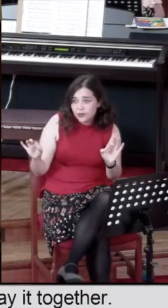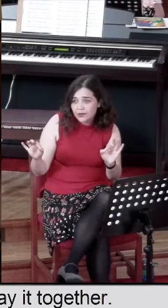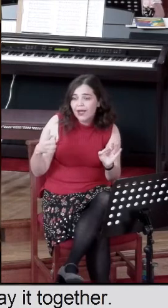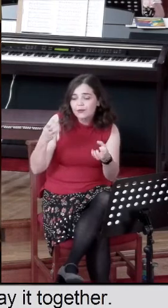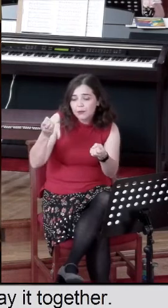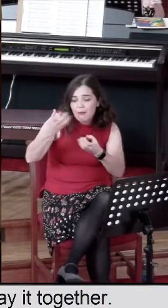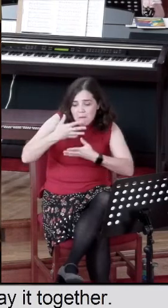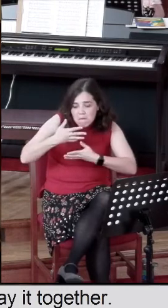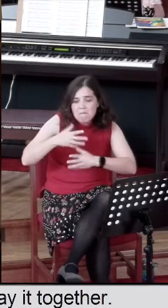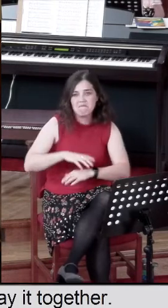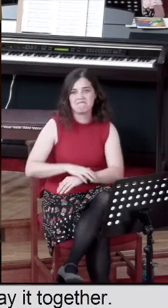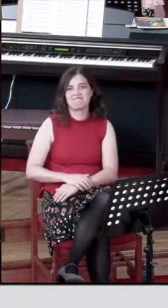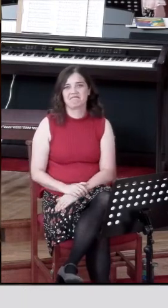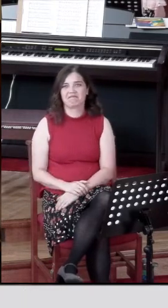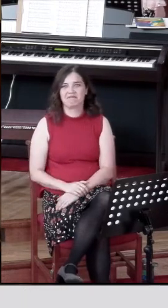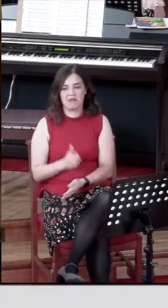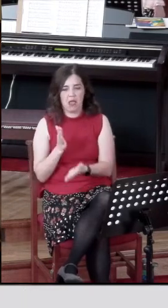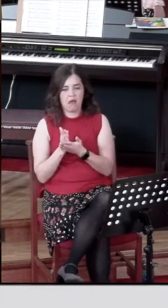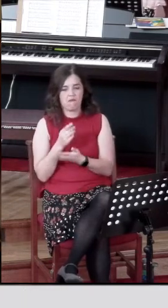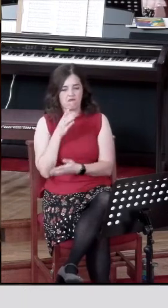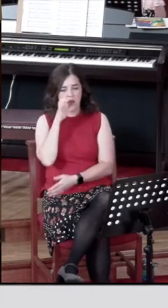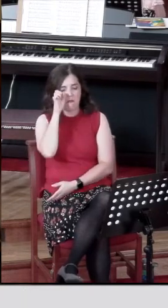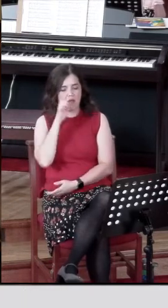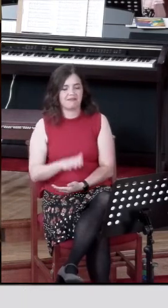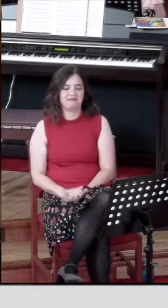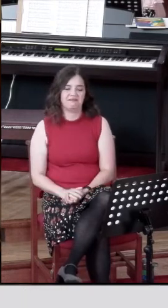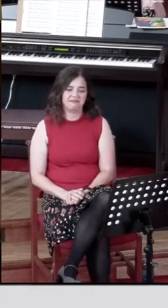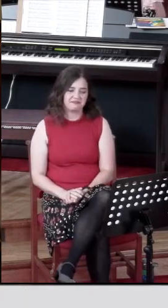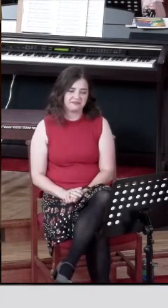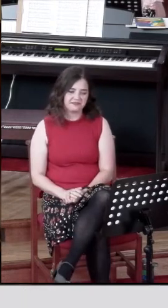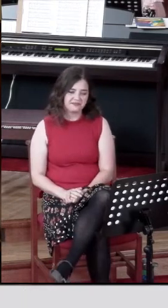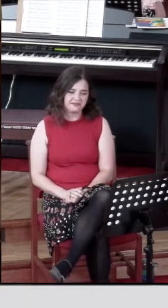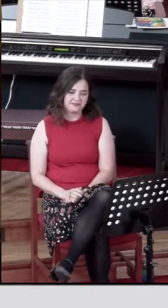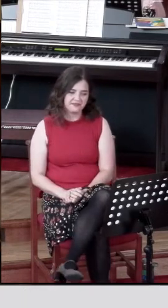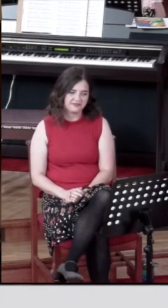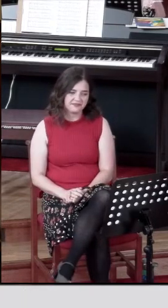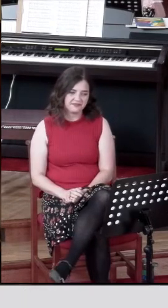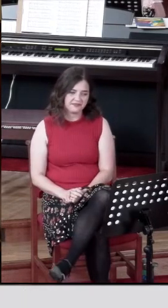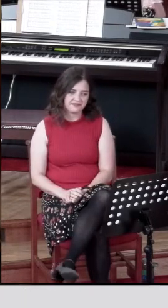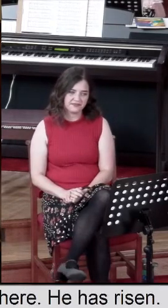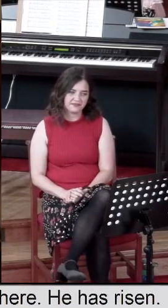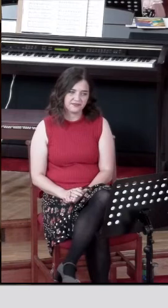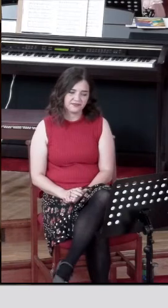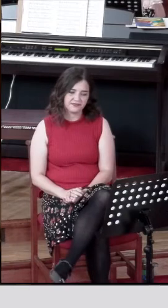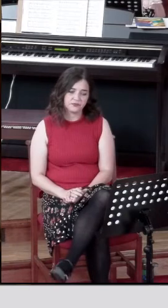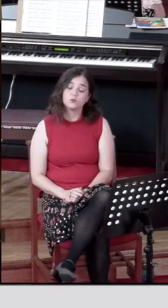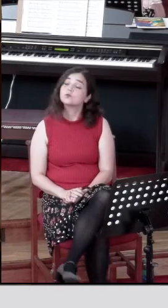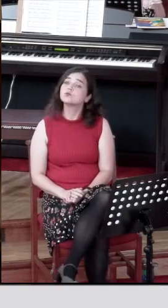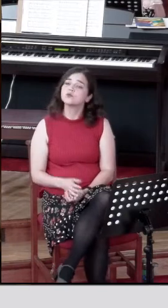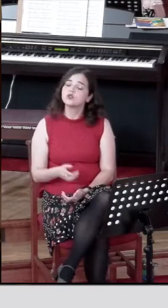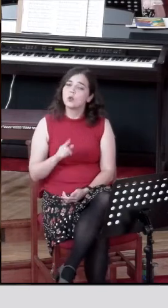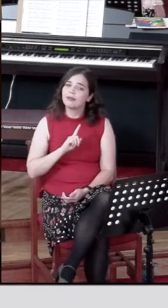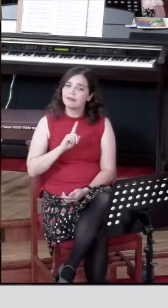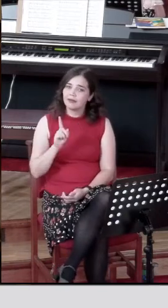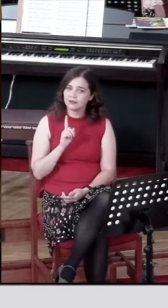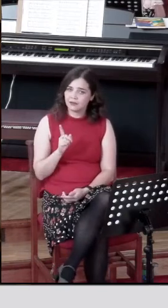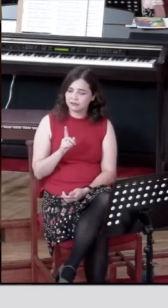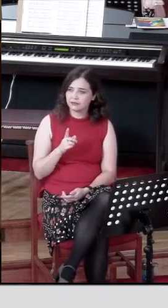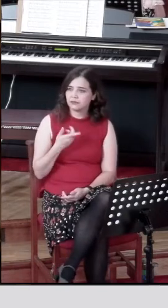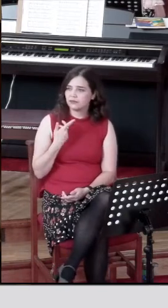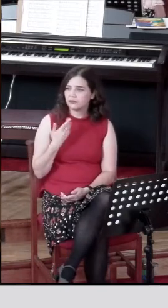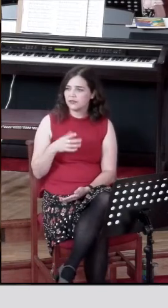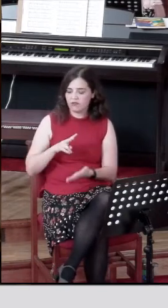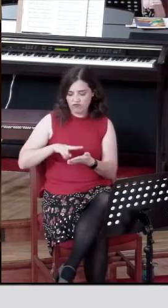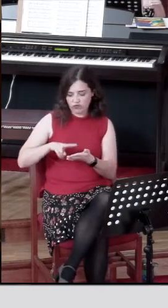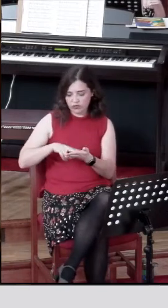to tell me, won't you? I'll see if I do that for you. And the thing is, later on, Alec read another reading